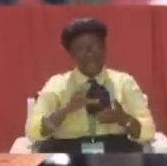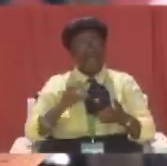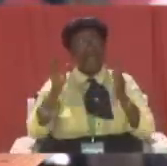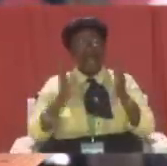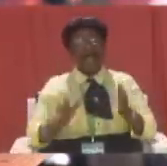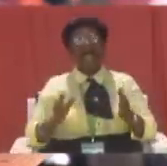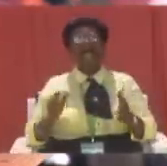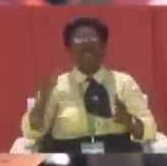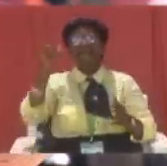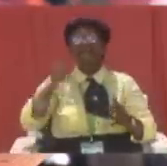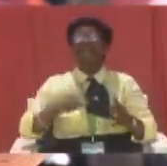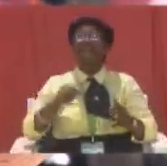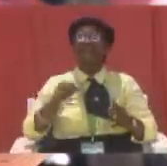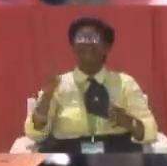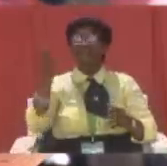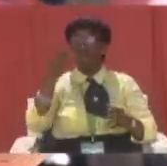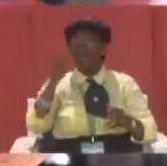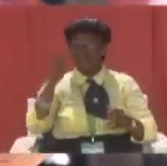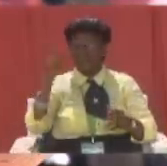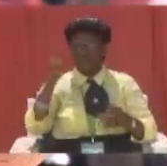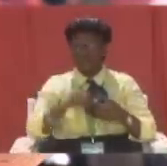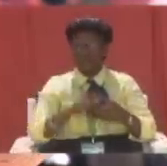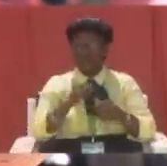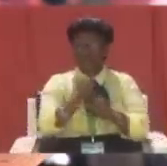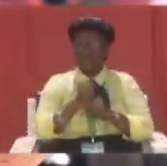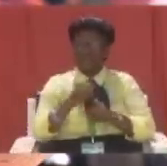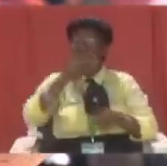day. Let's give the Lord a big round of